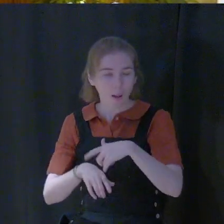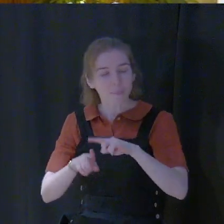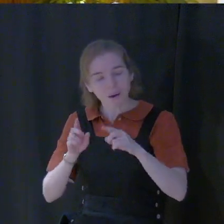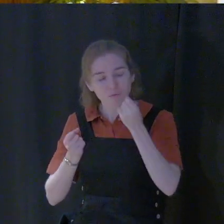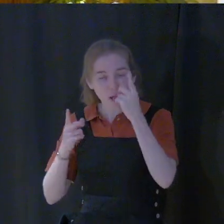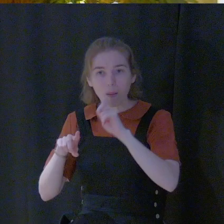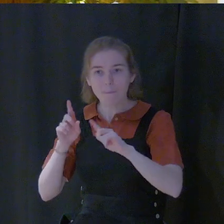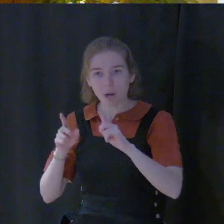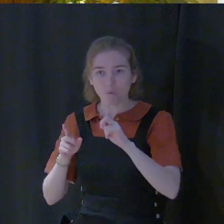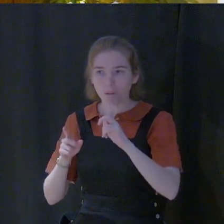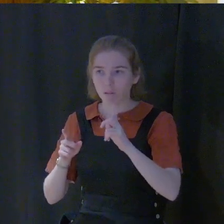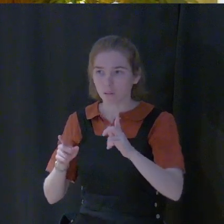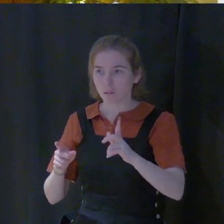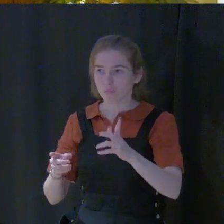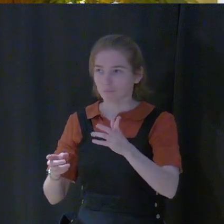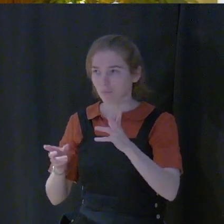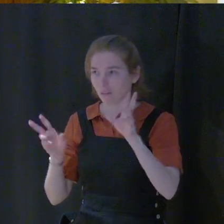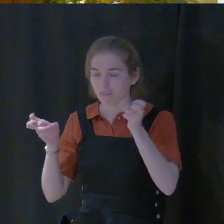but we get fed.